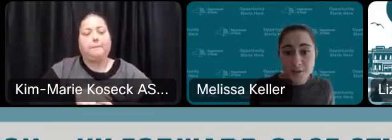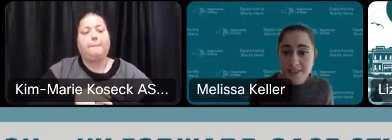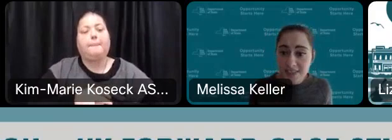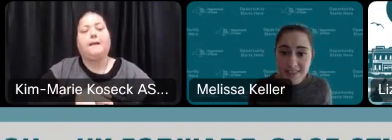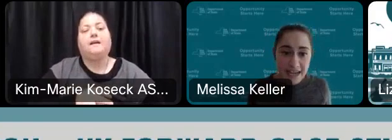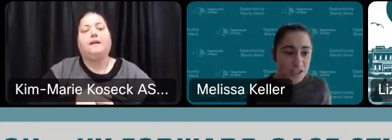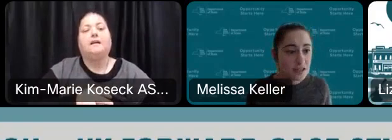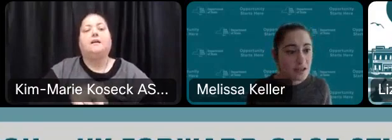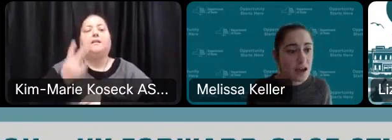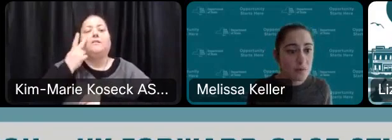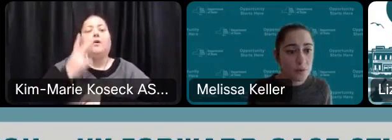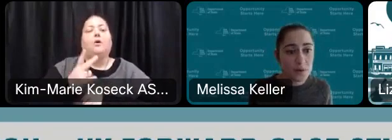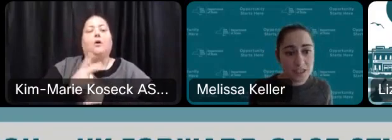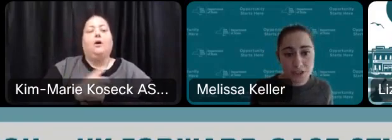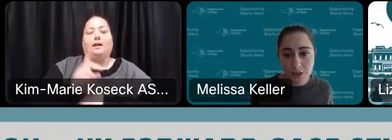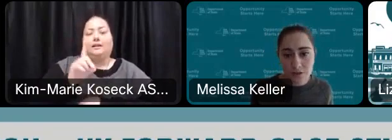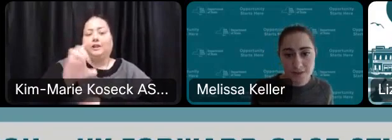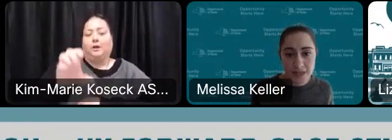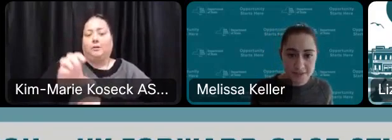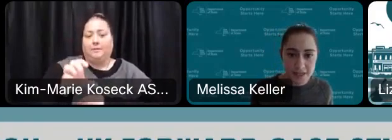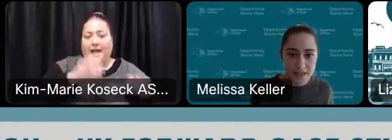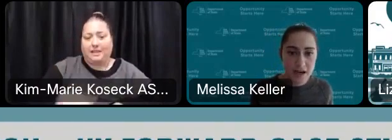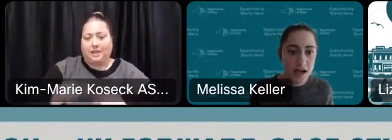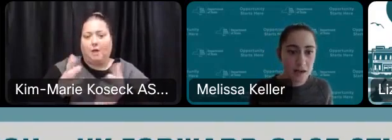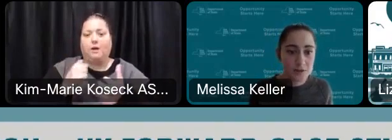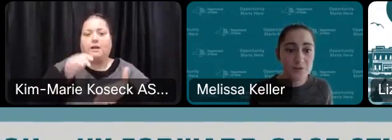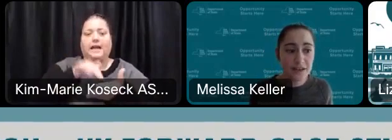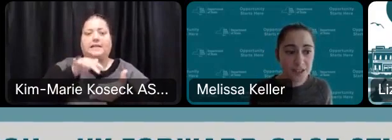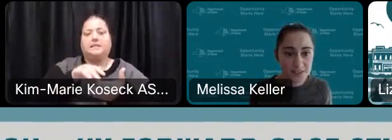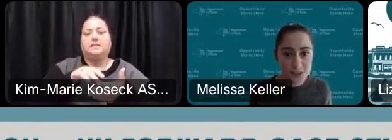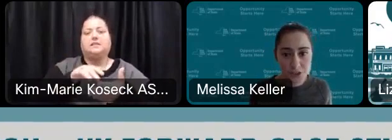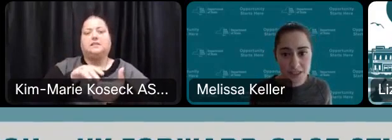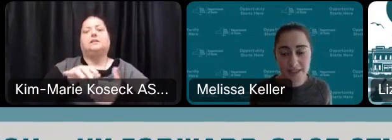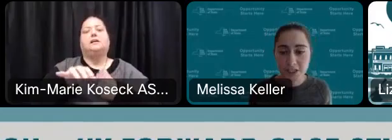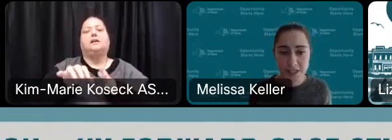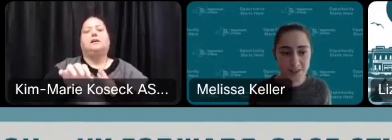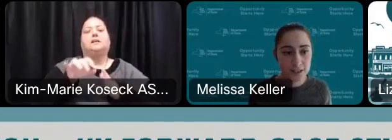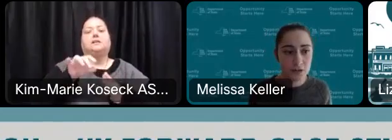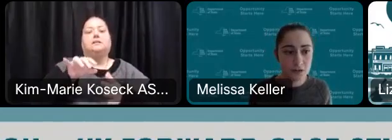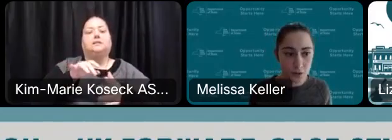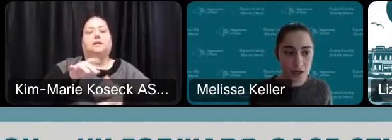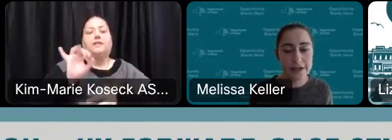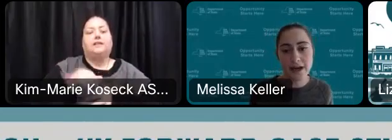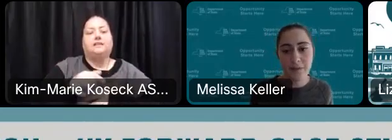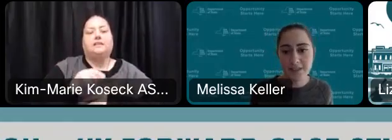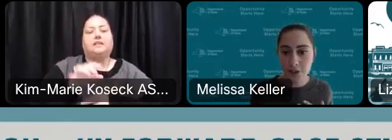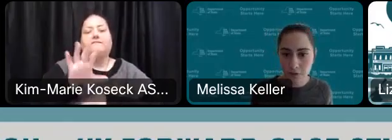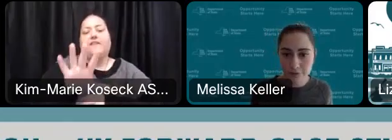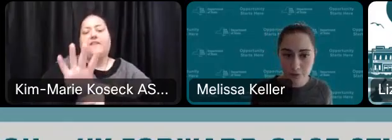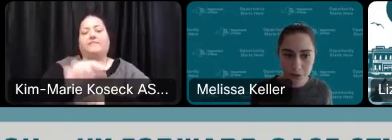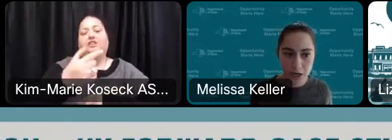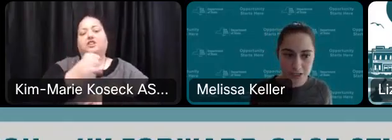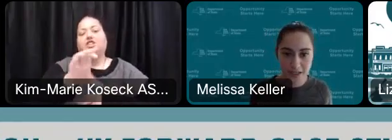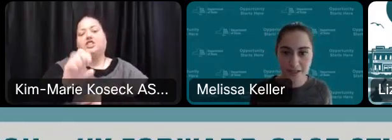So to see this in action, we wanted to show you this case study. So 5 Chestnut Street is in Geneseo, New York. It is a New